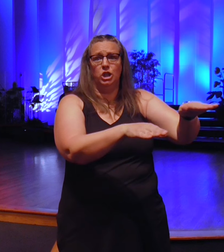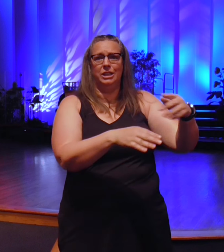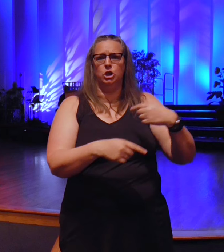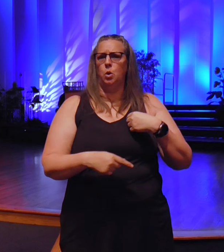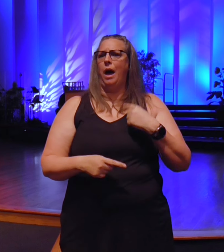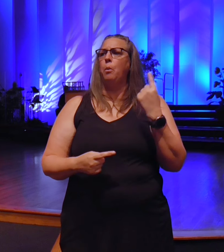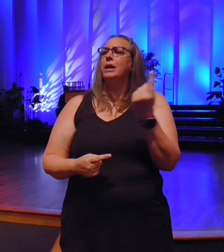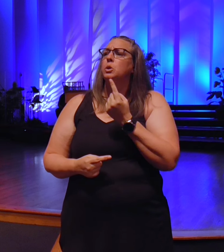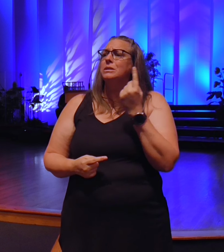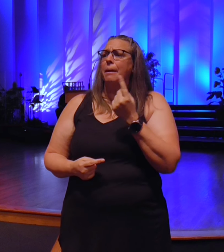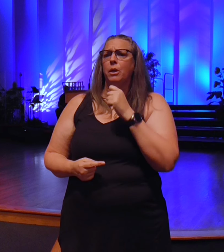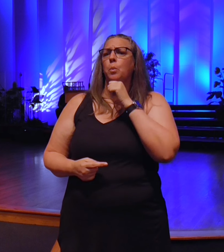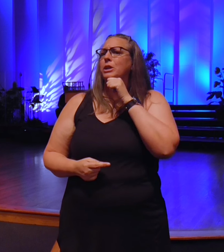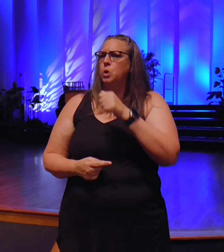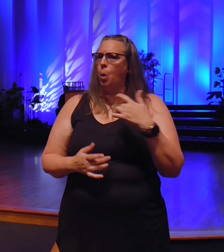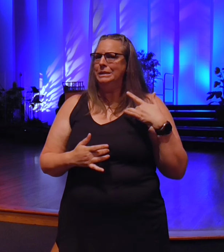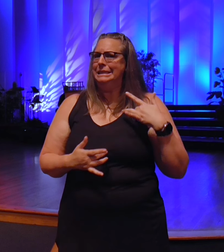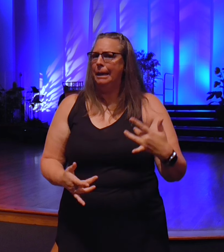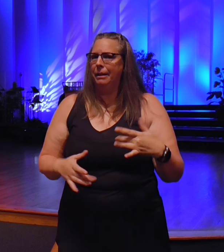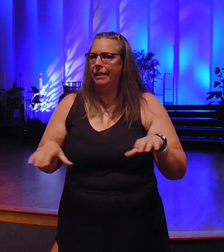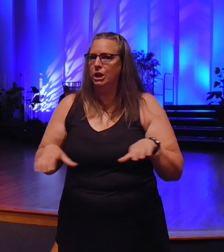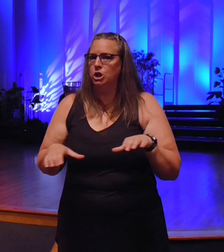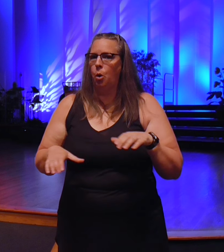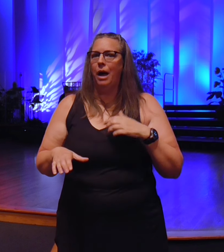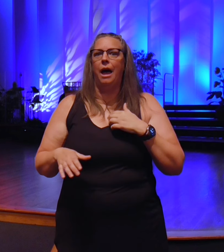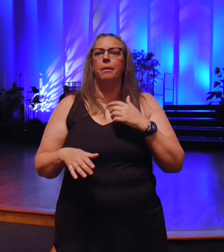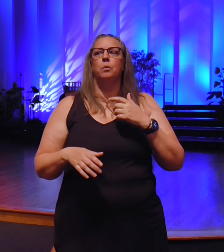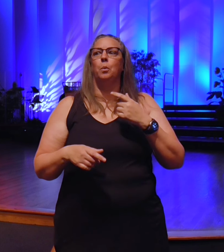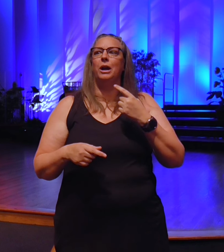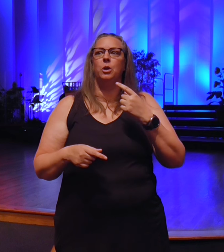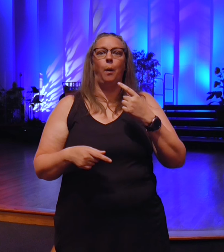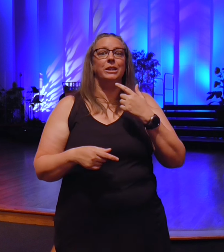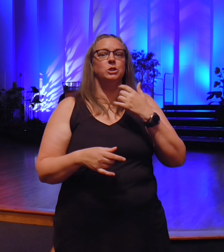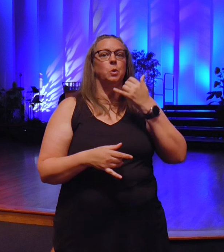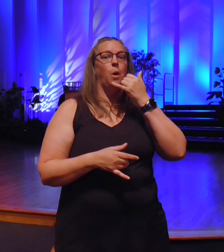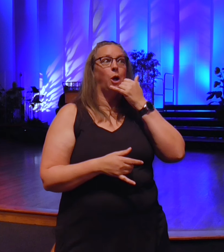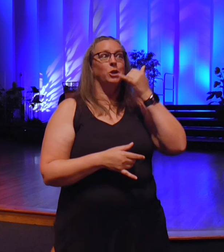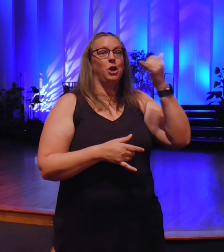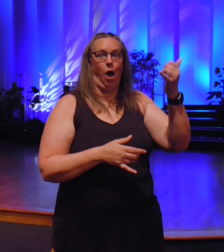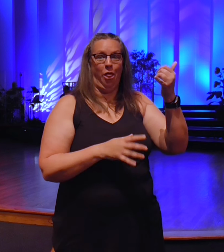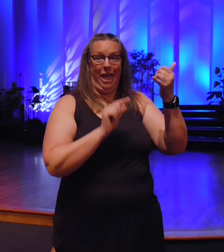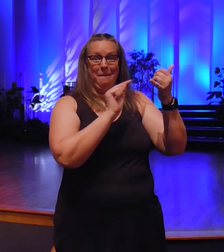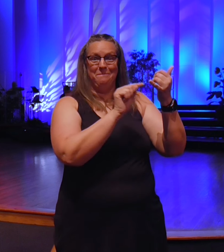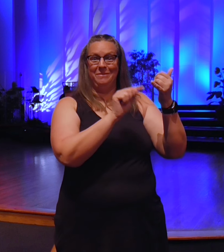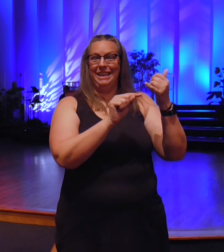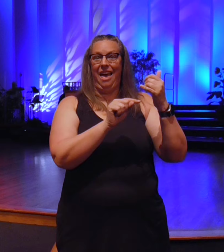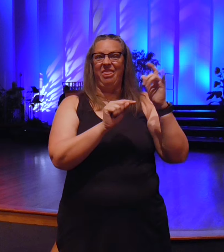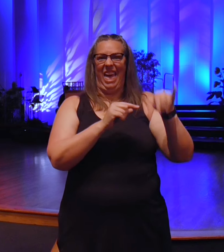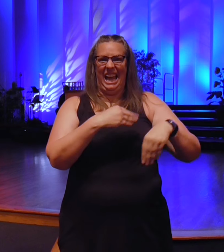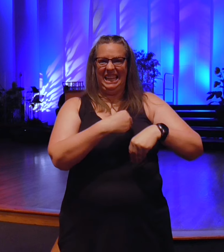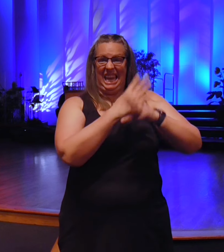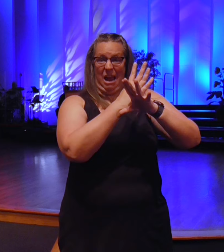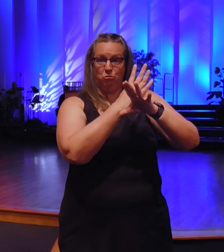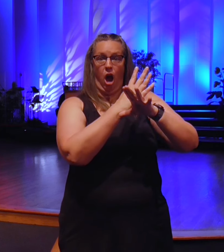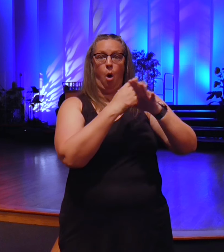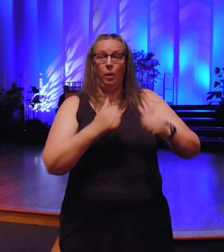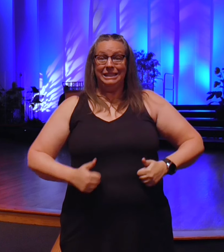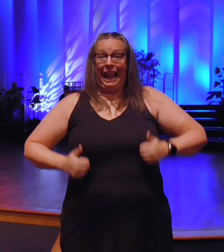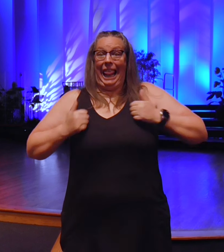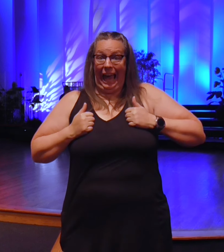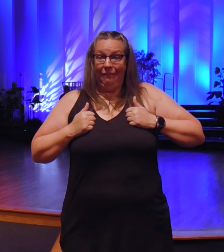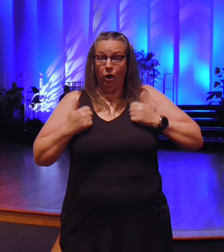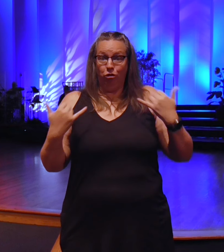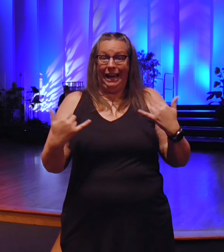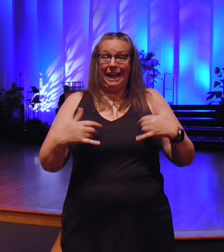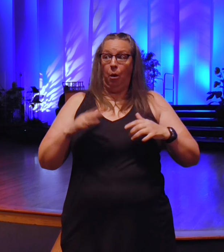don't typically do, which is I'm going to call them out. We're going to all say hello. So this camera up here is going to live stream us right now out to